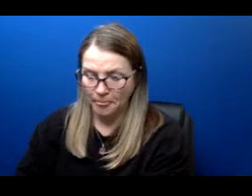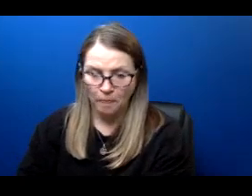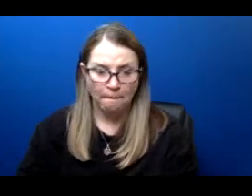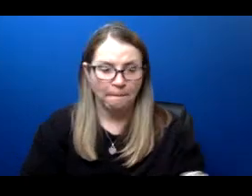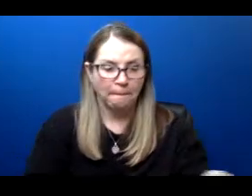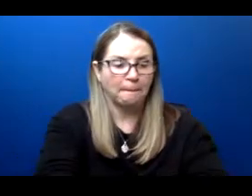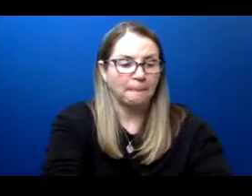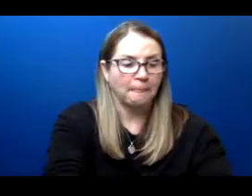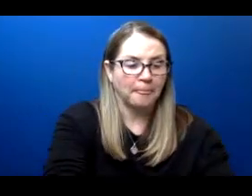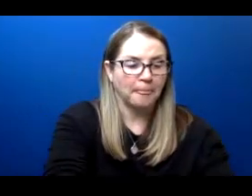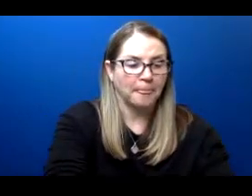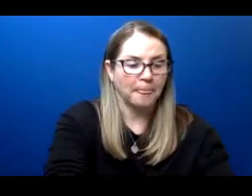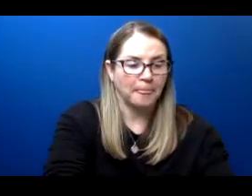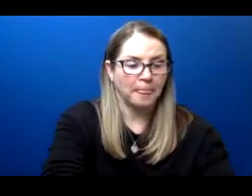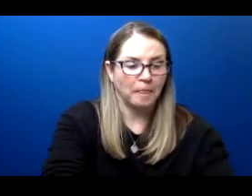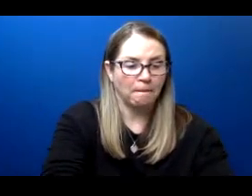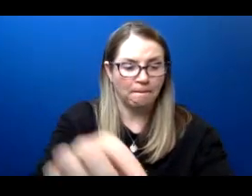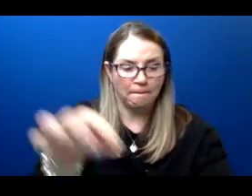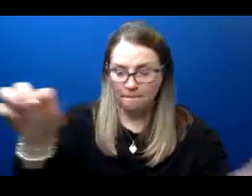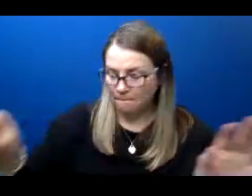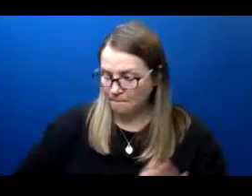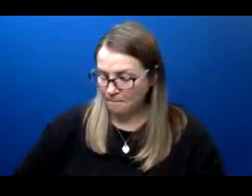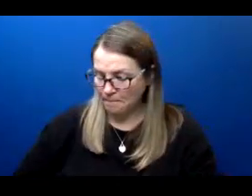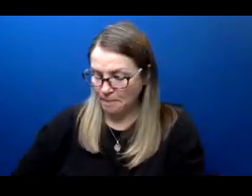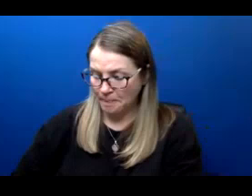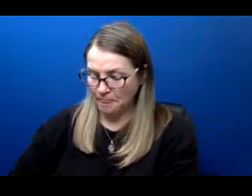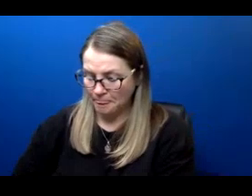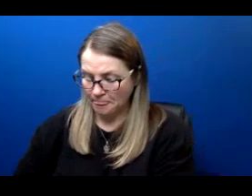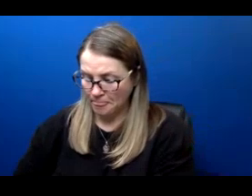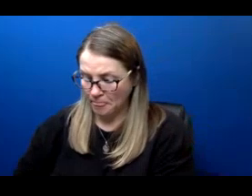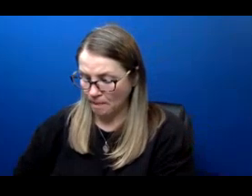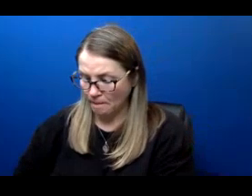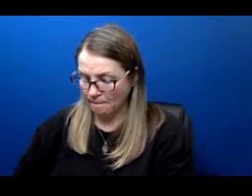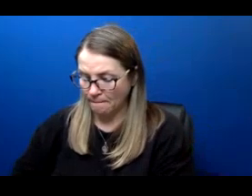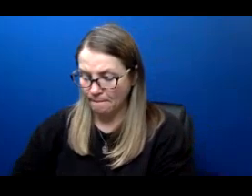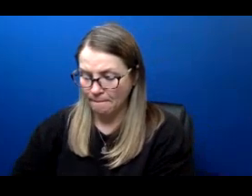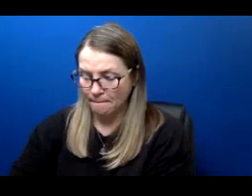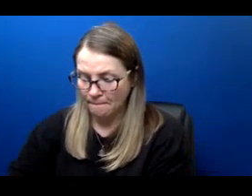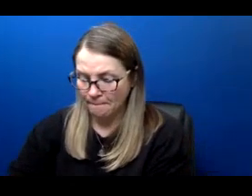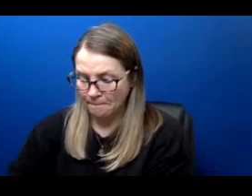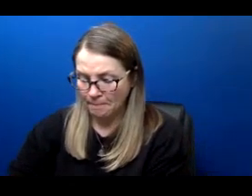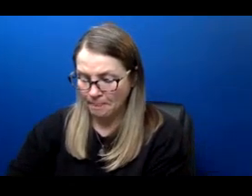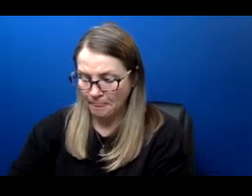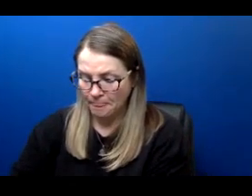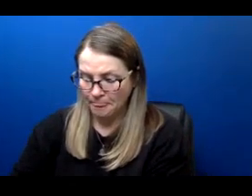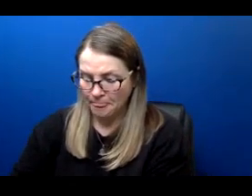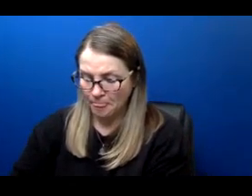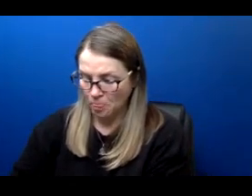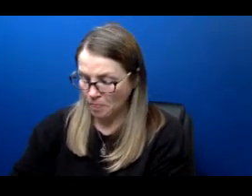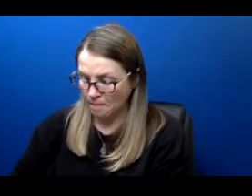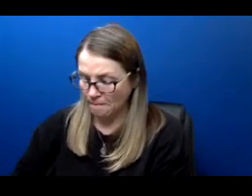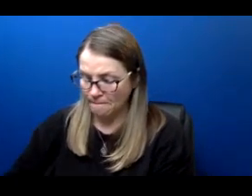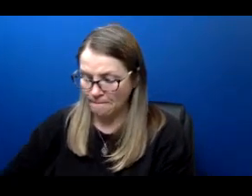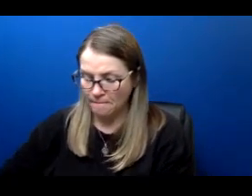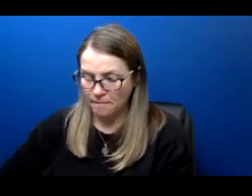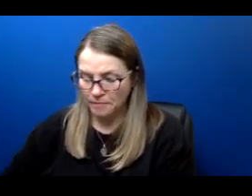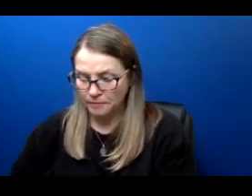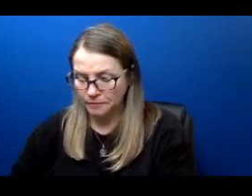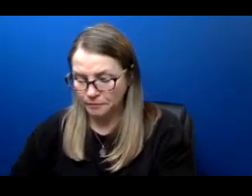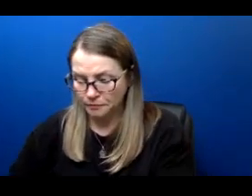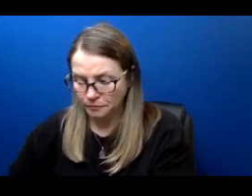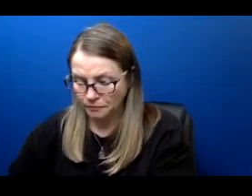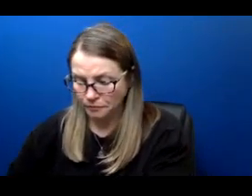Hi everyone, how's everybody? We are well. Thank you for Very joining us well, thank today. you. Good to see you all. Who I'm actually looking